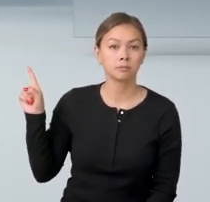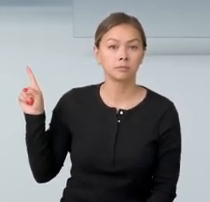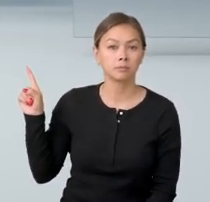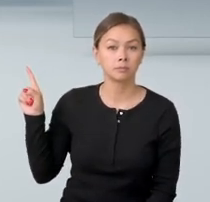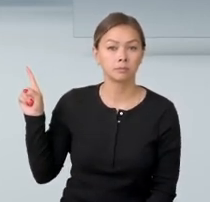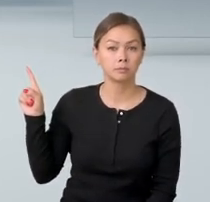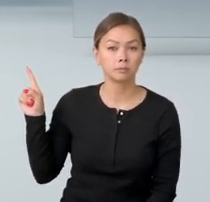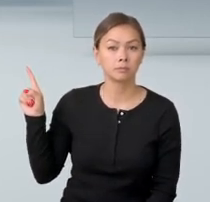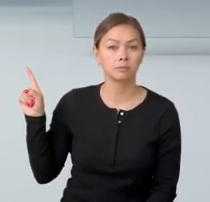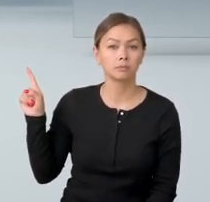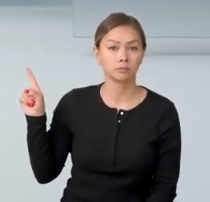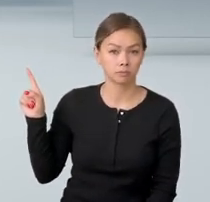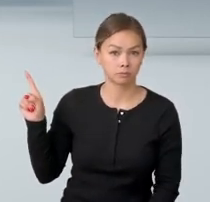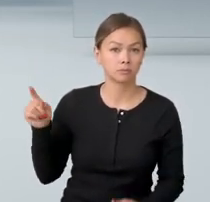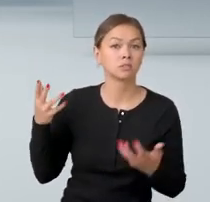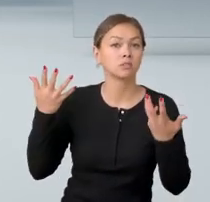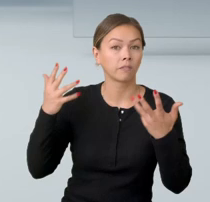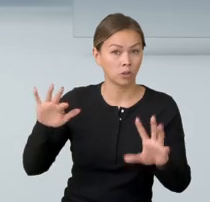see